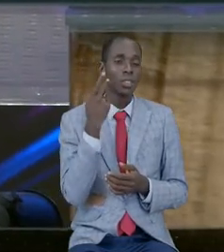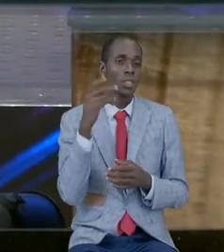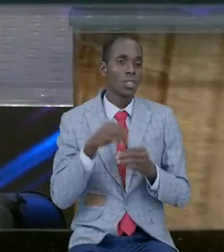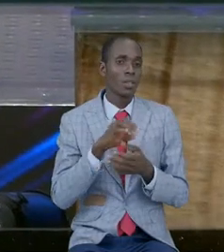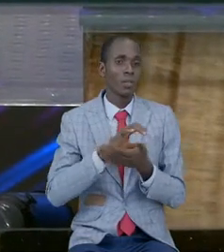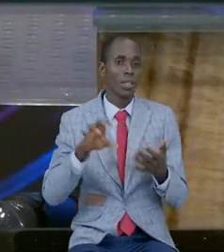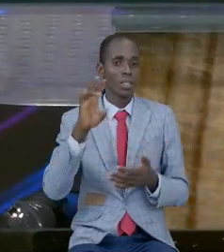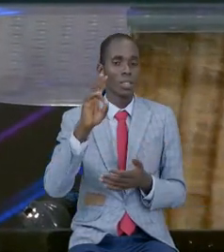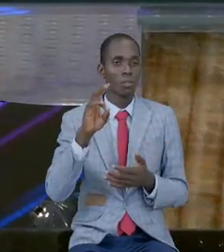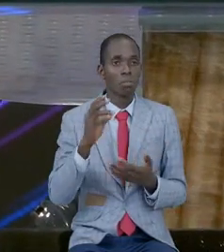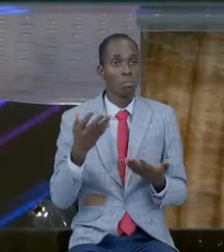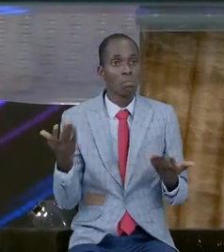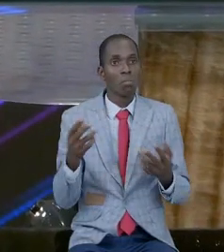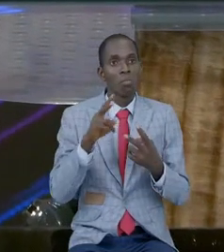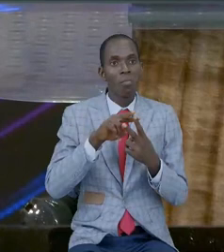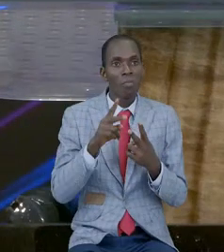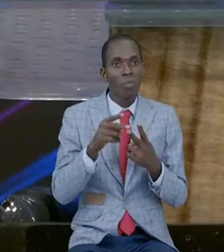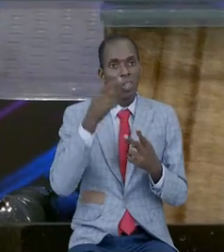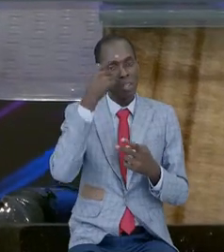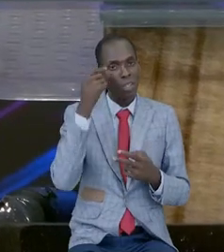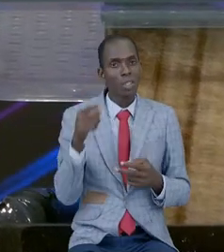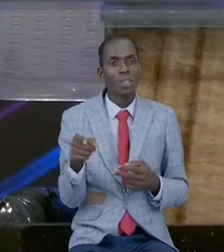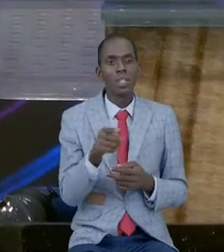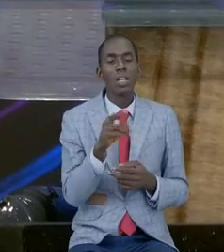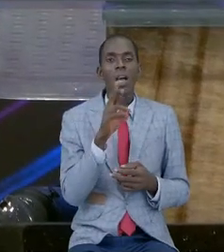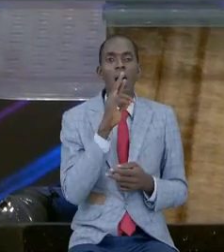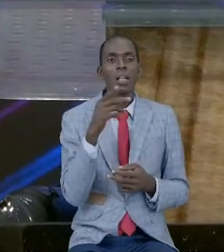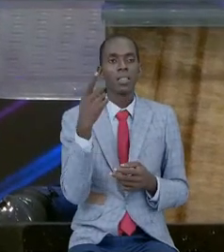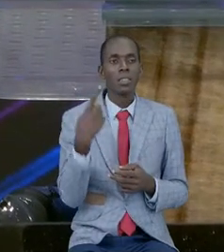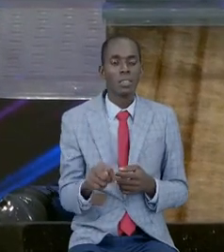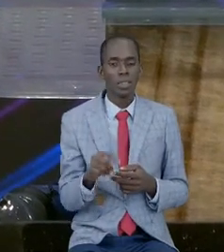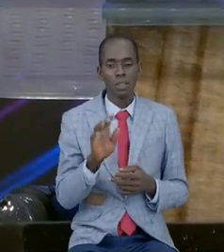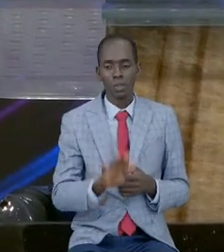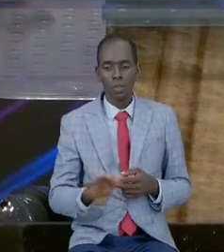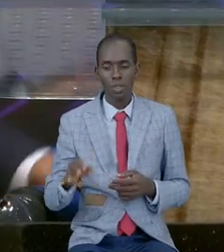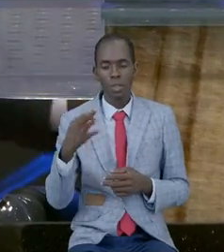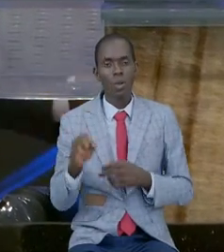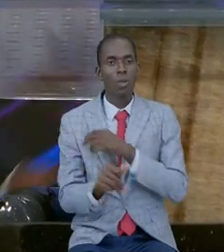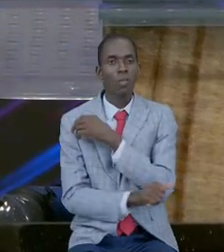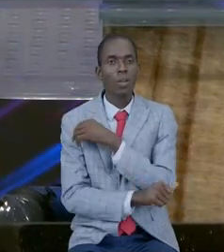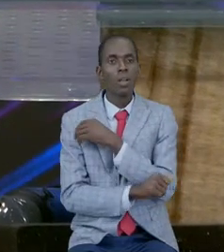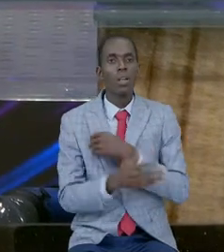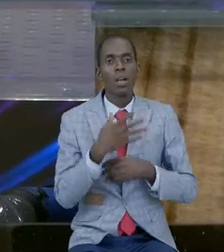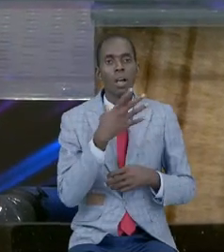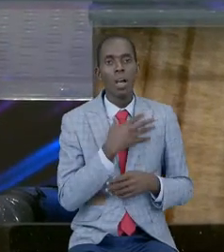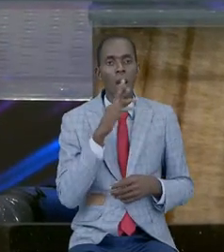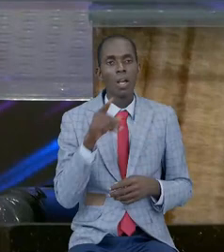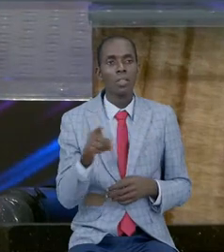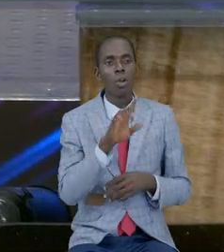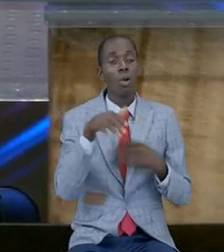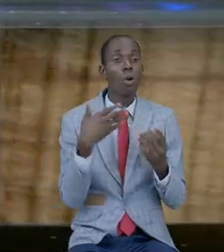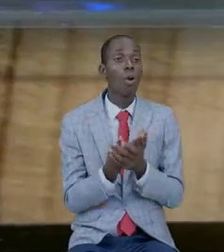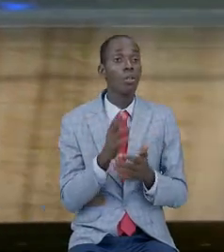neither because their body are the seed of abraham are the old children